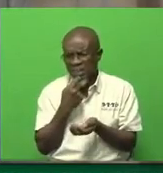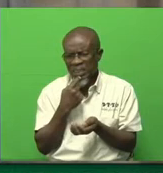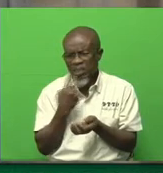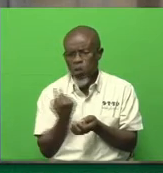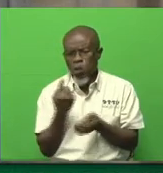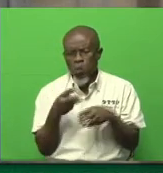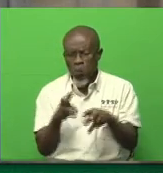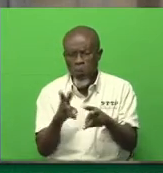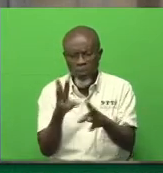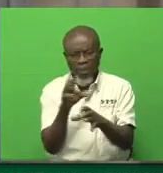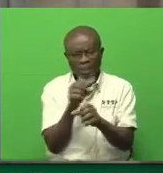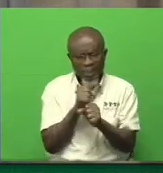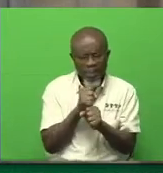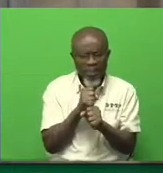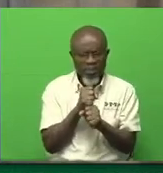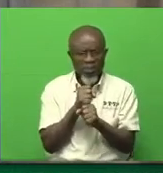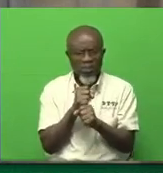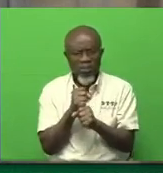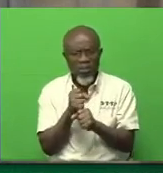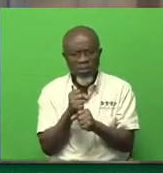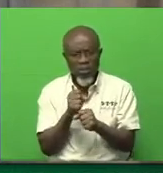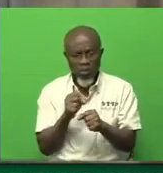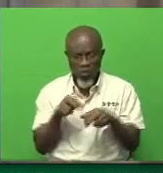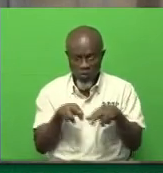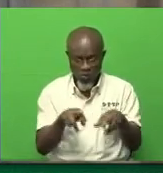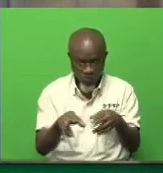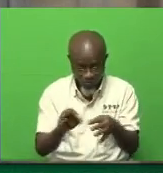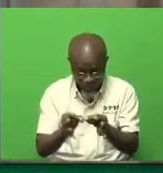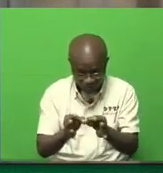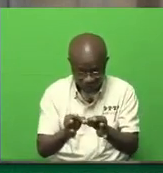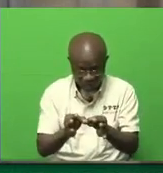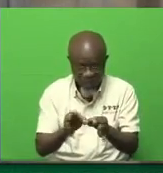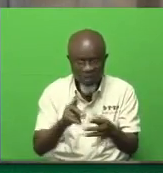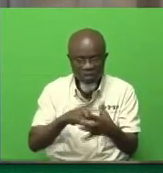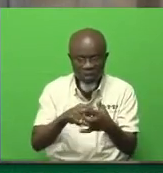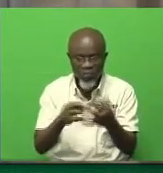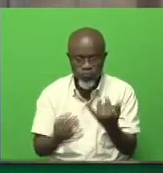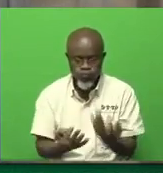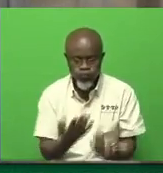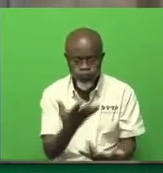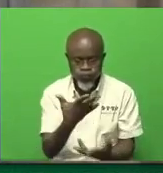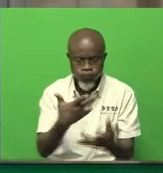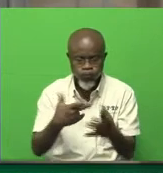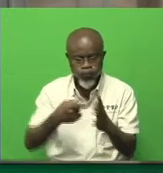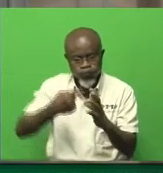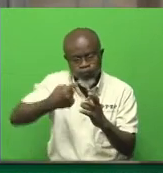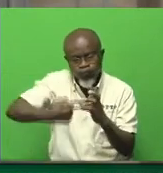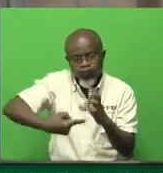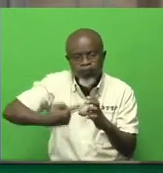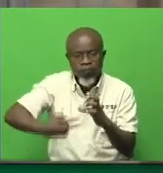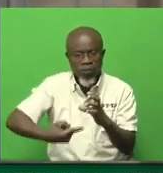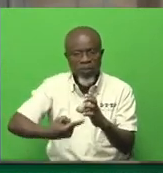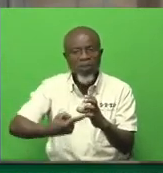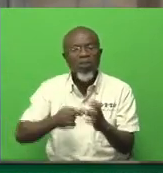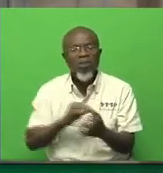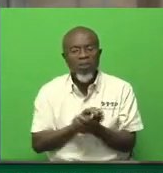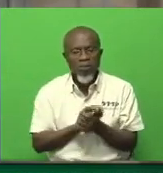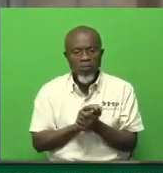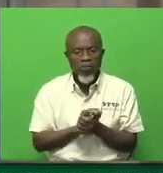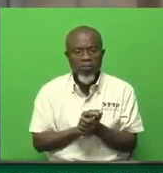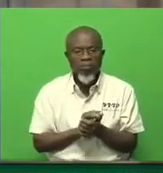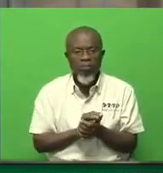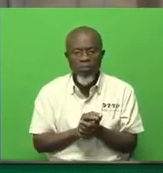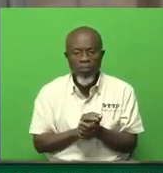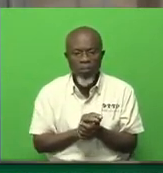payment is to stop supplies and any Ministry what he isn't to pay so Minister probably in the pharmacy